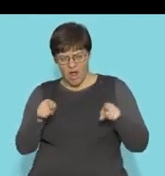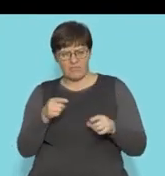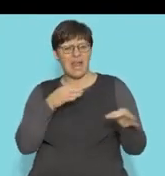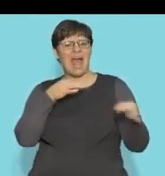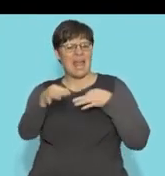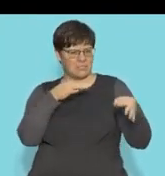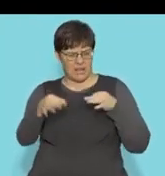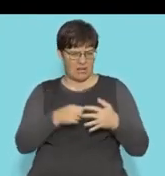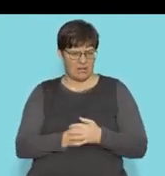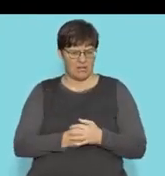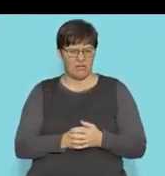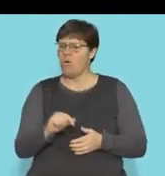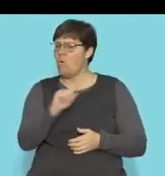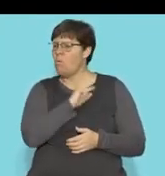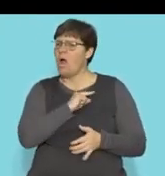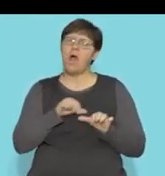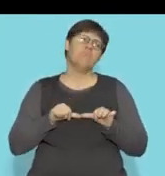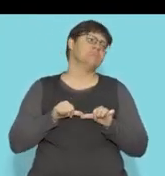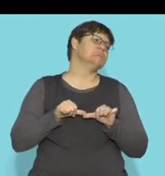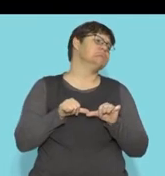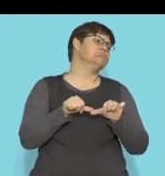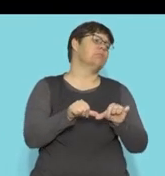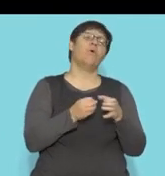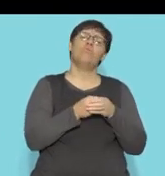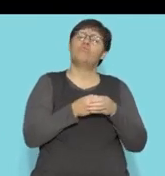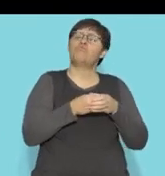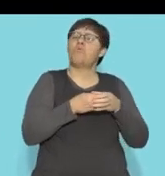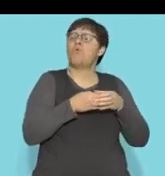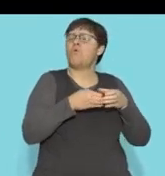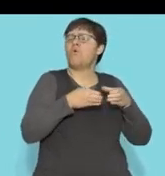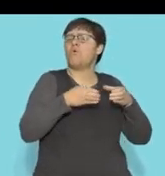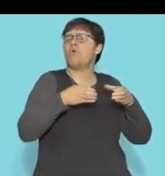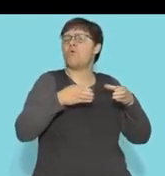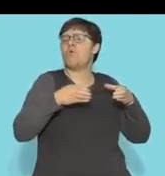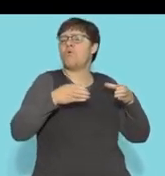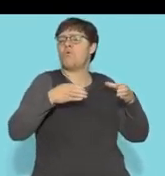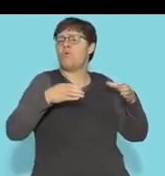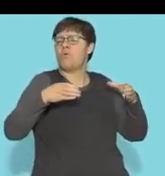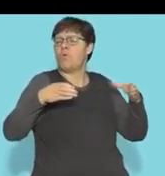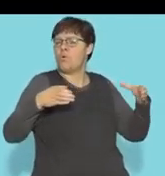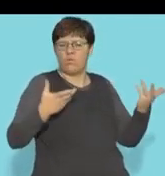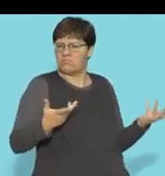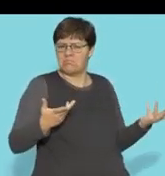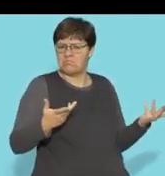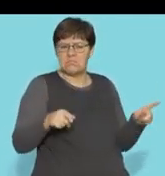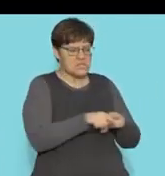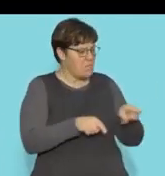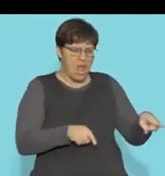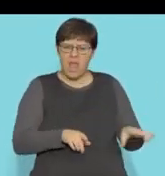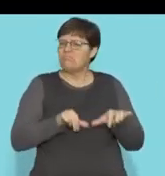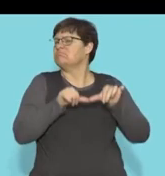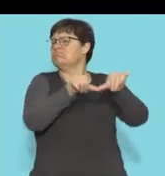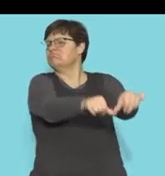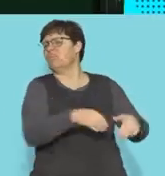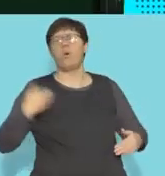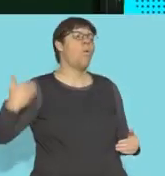explanation. Why don't they continue just to grow and grow and grow like in graph